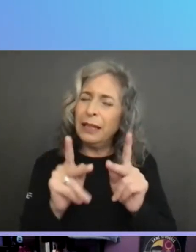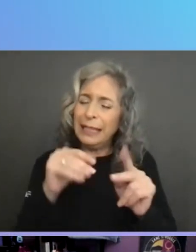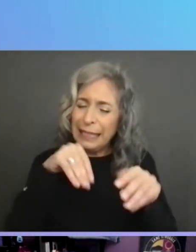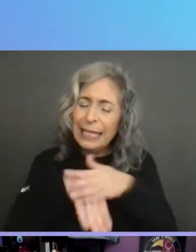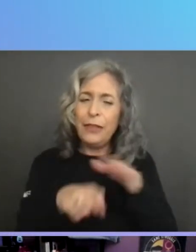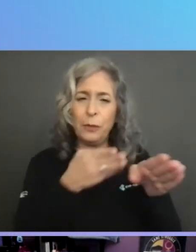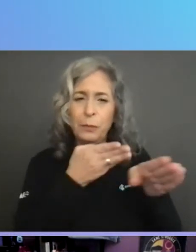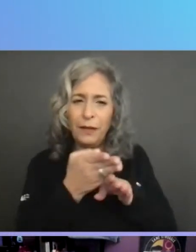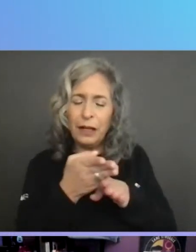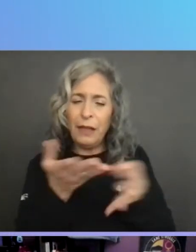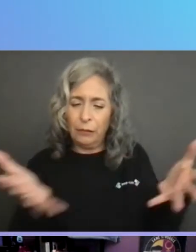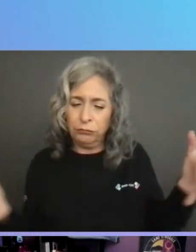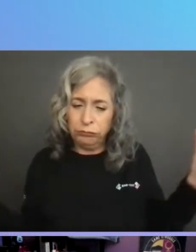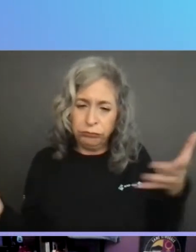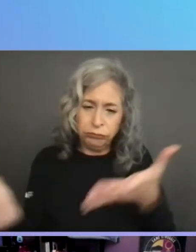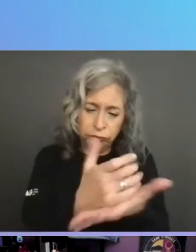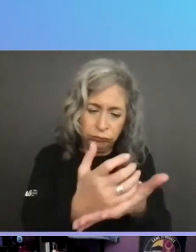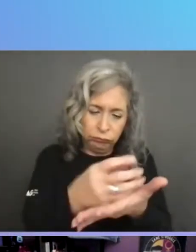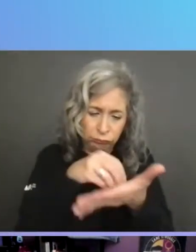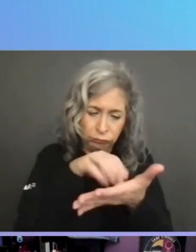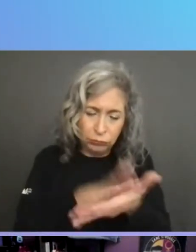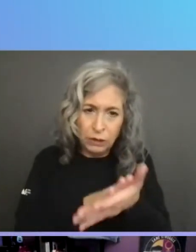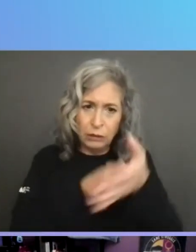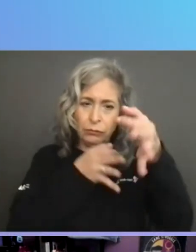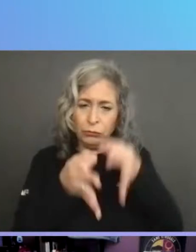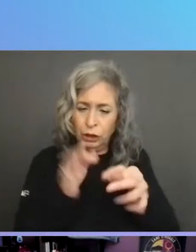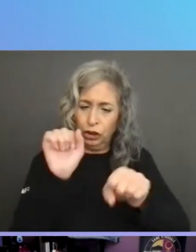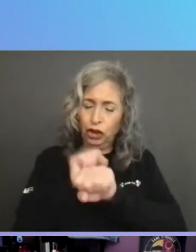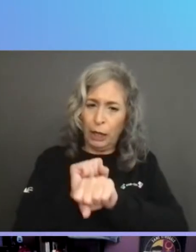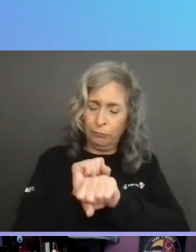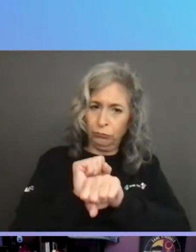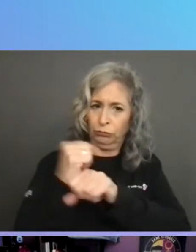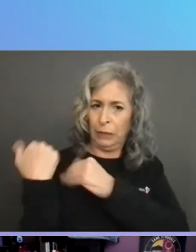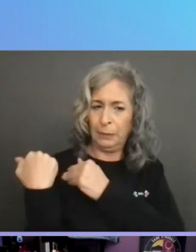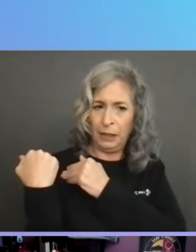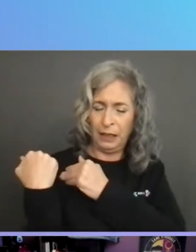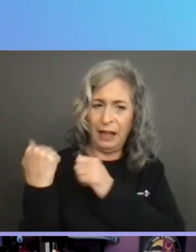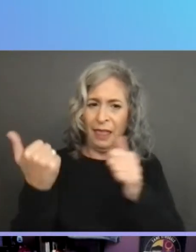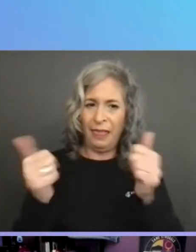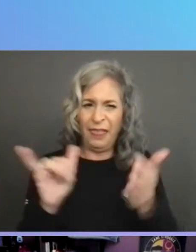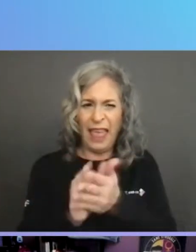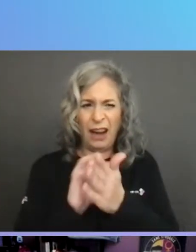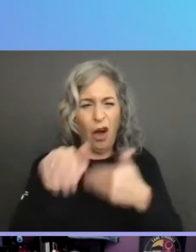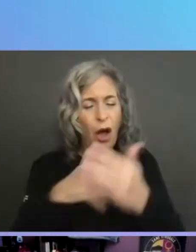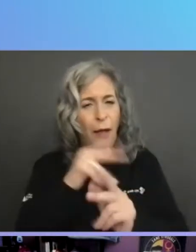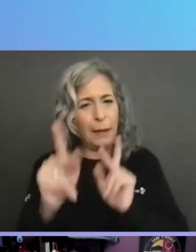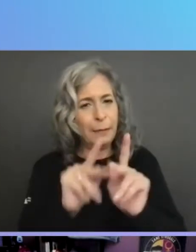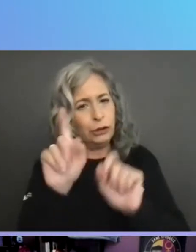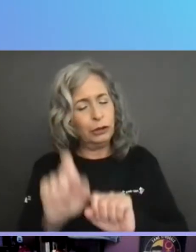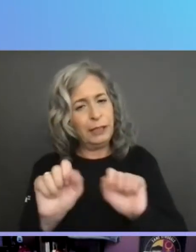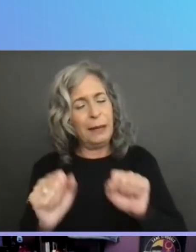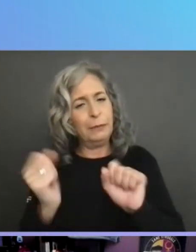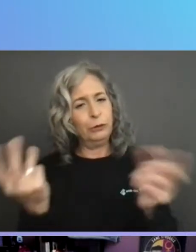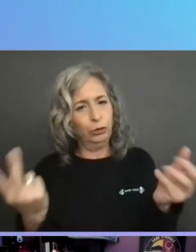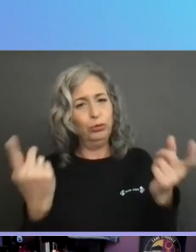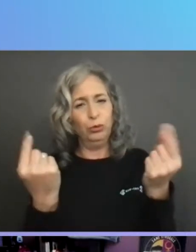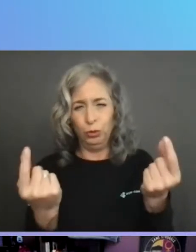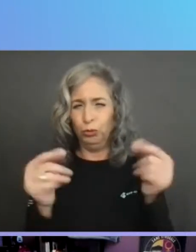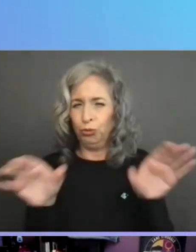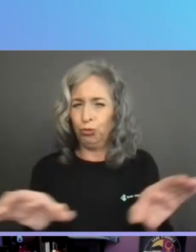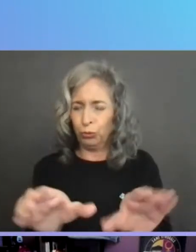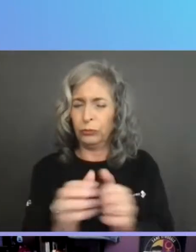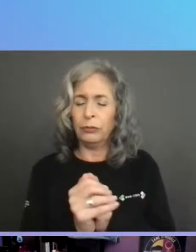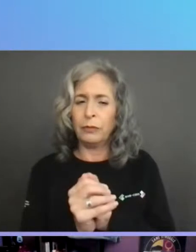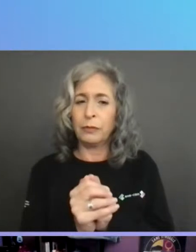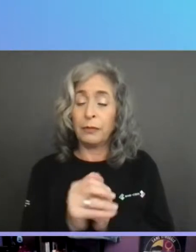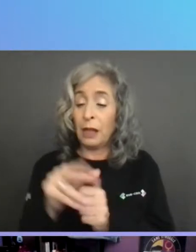the concept to determine what the job tasks are that each of these people should be able to do. So, but let's talk a little bit more. And